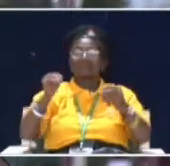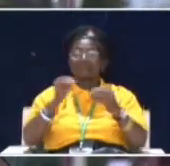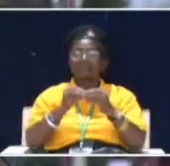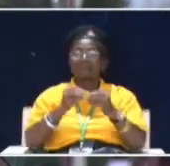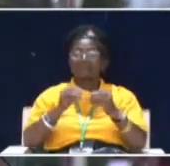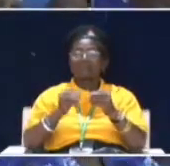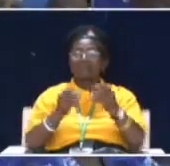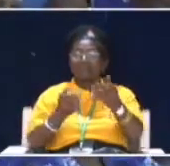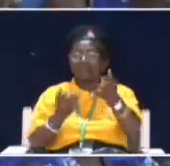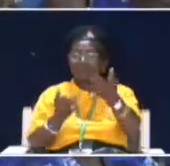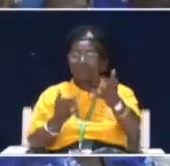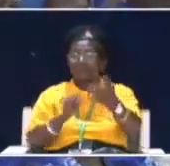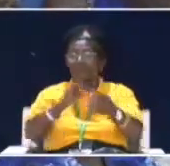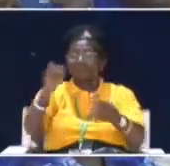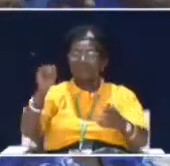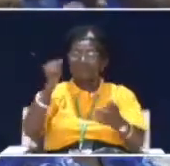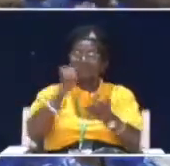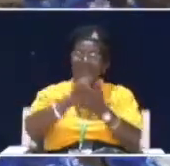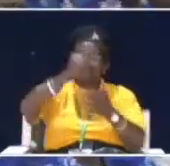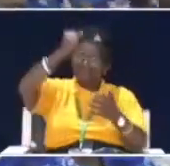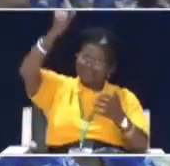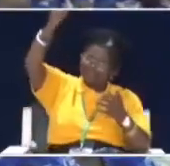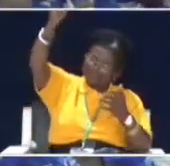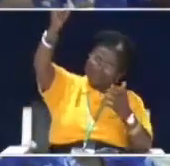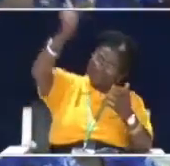more waiting. Amen.